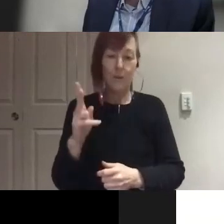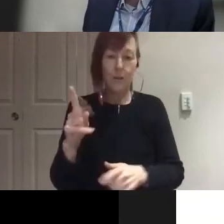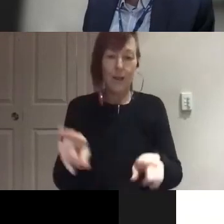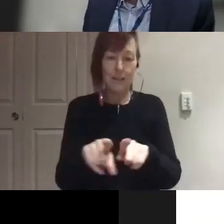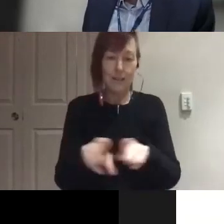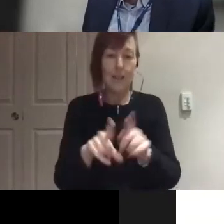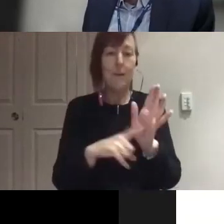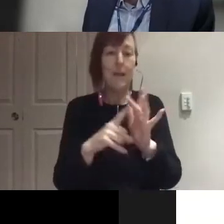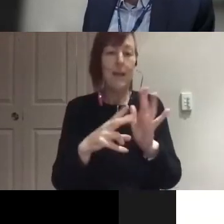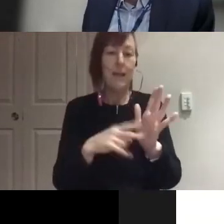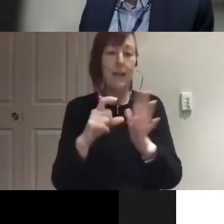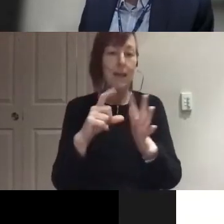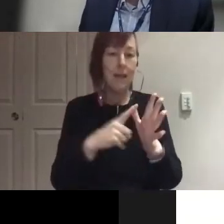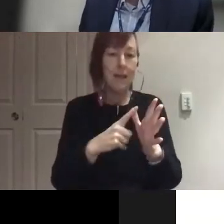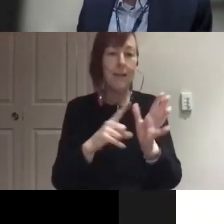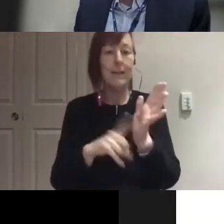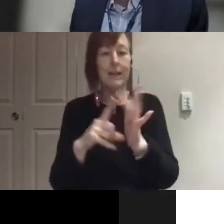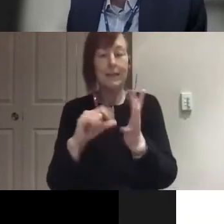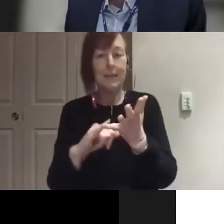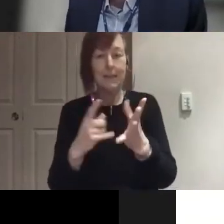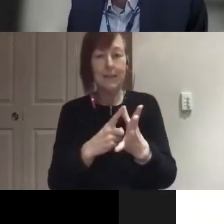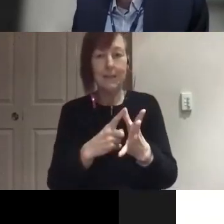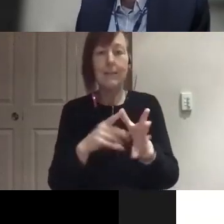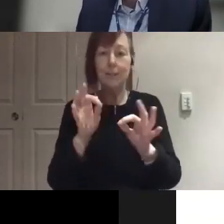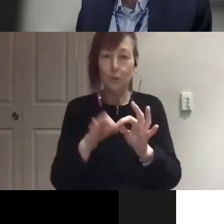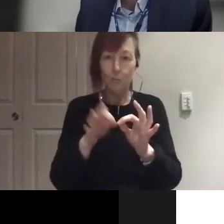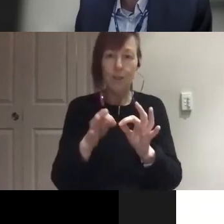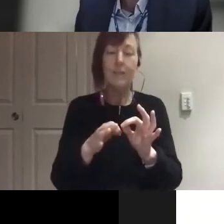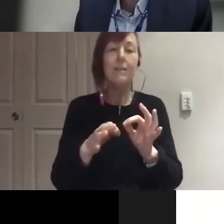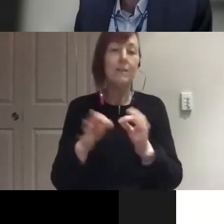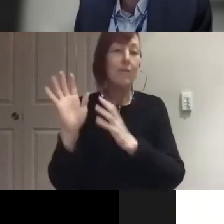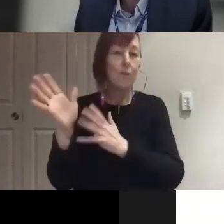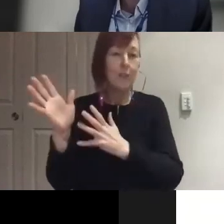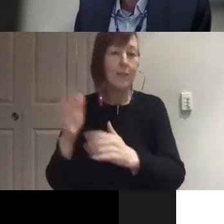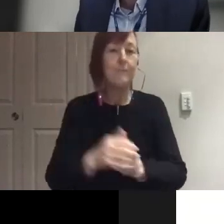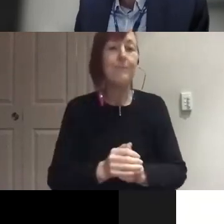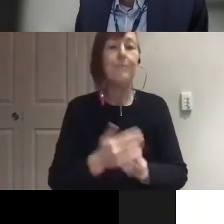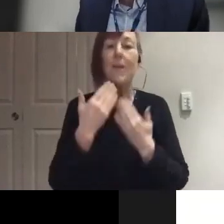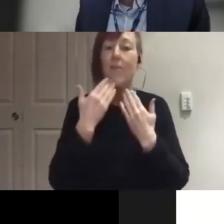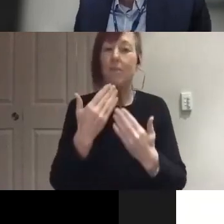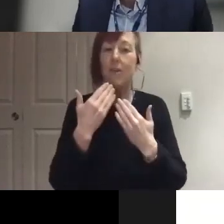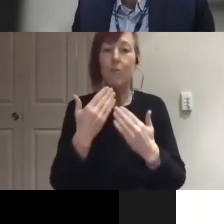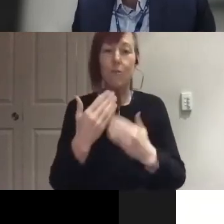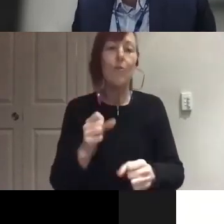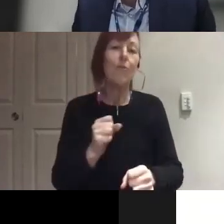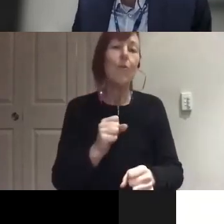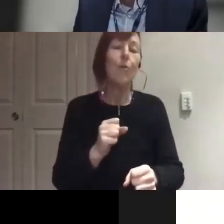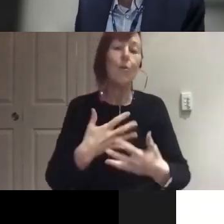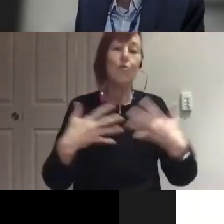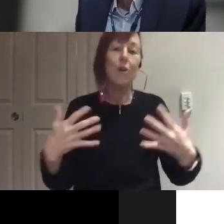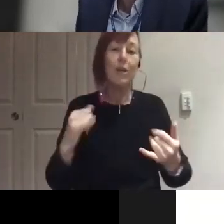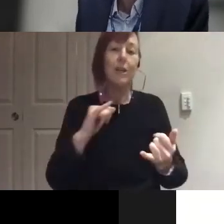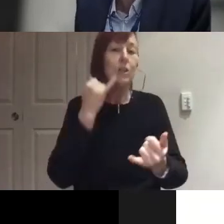on board. I'd also like to thank the Greater Shepparton City Council for hosting the event. We've actually used